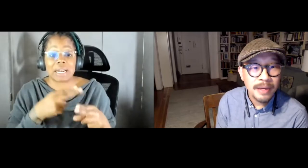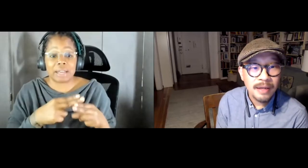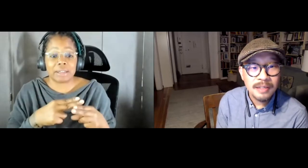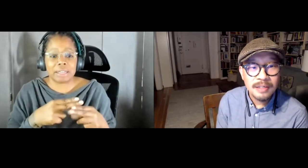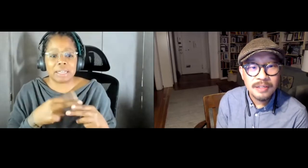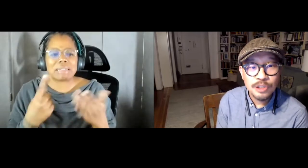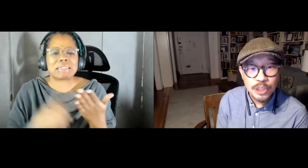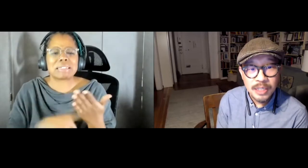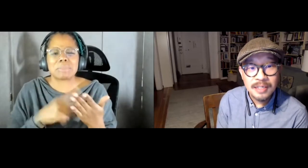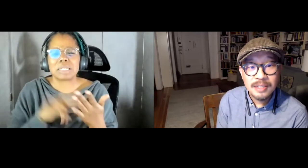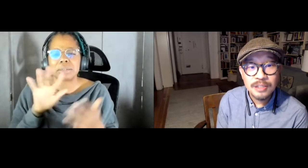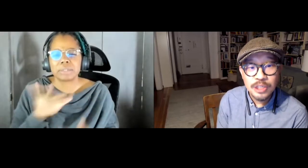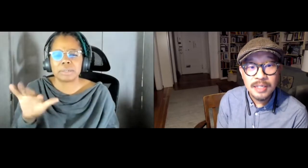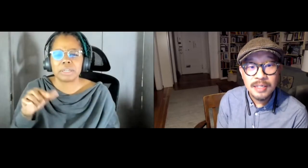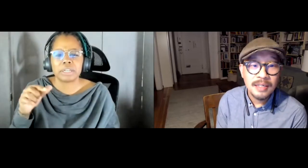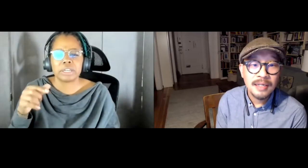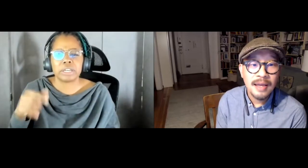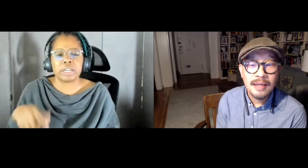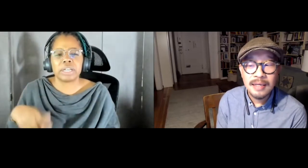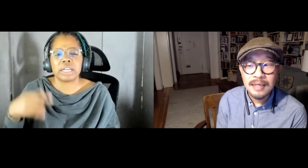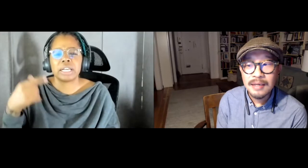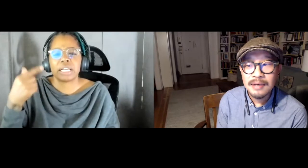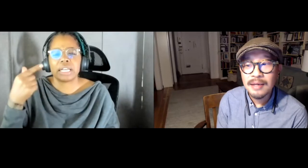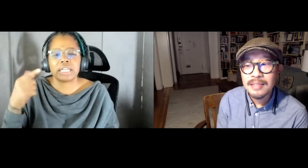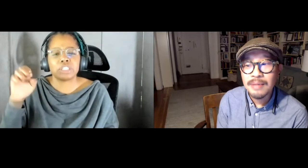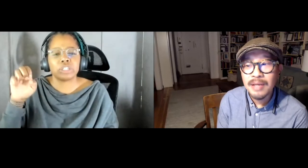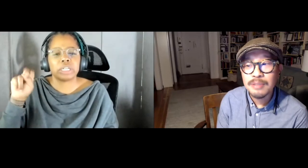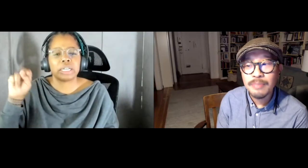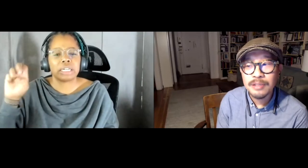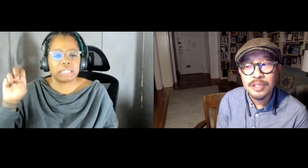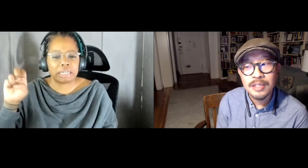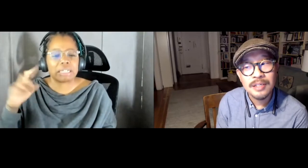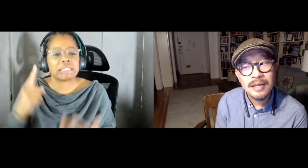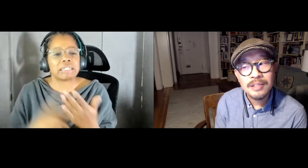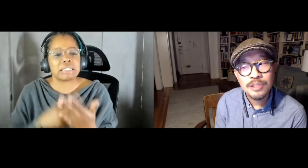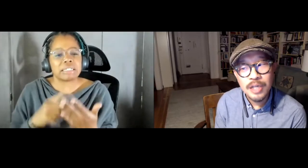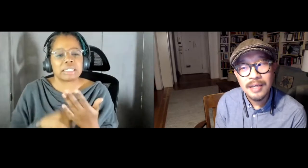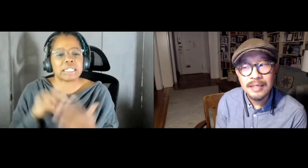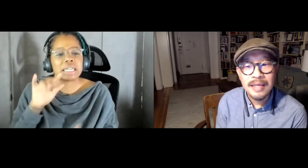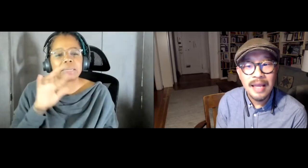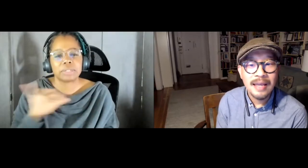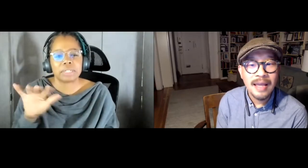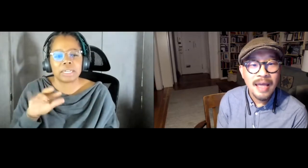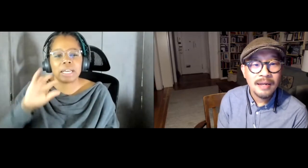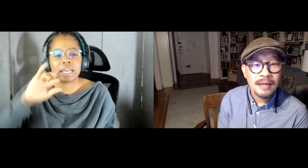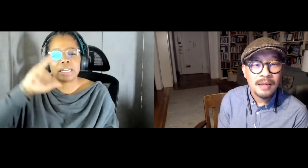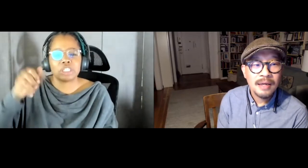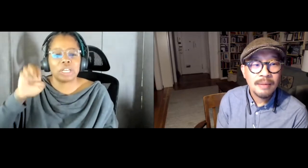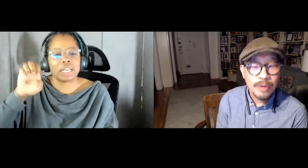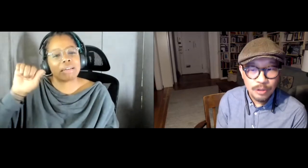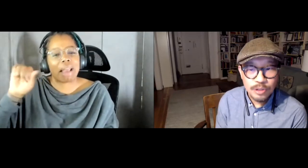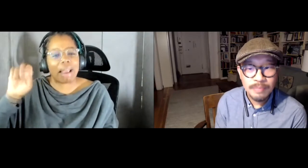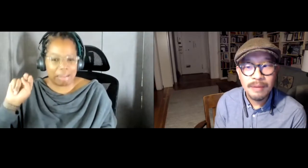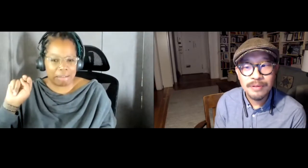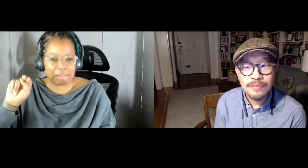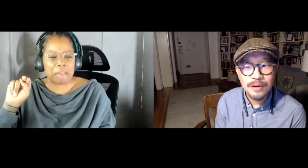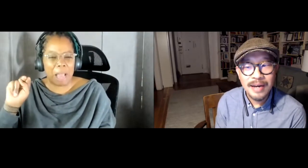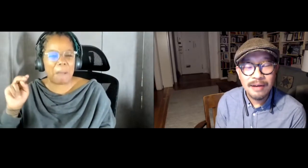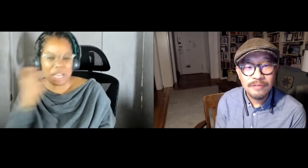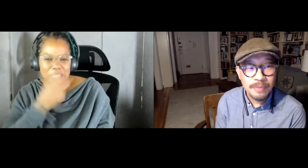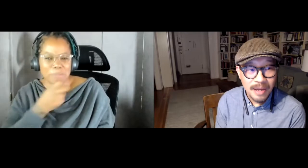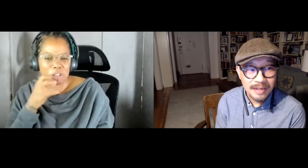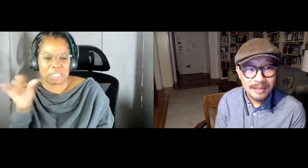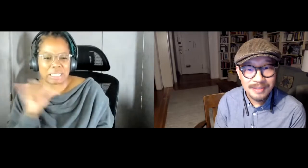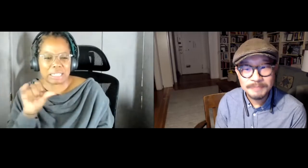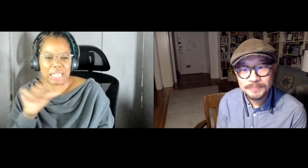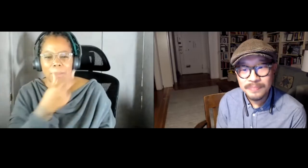sometimes spelled Gene, G-E-N-E, and sometimes spelled Gene, J-E-A-N, but you should be able to figure it